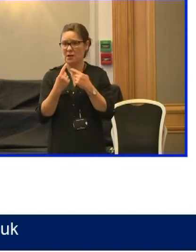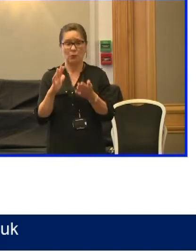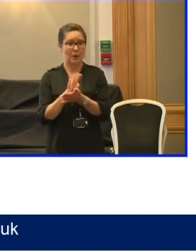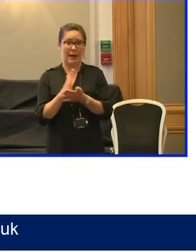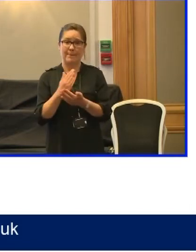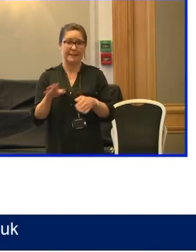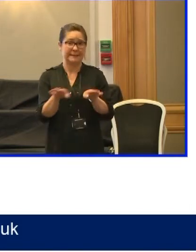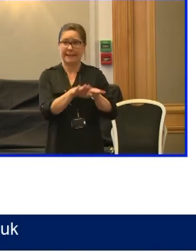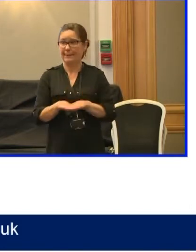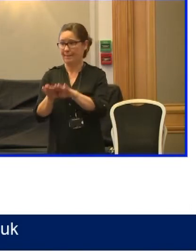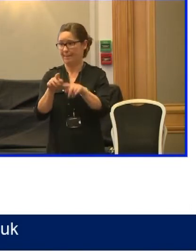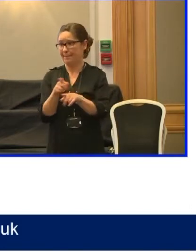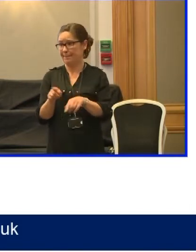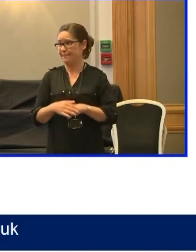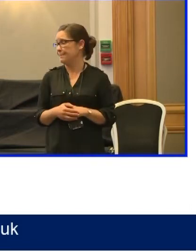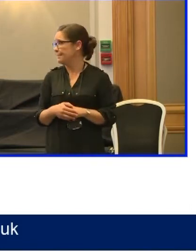too.